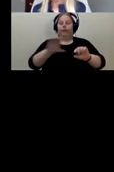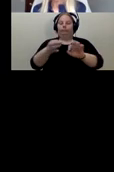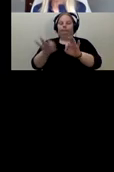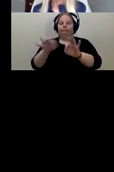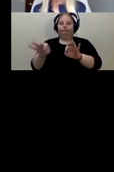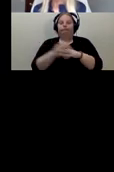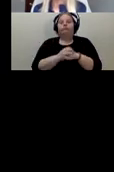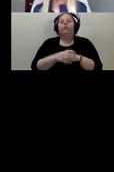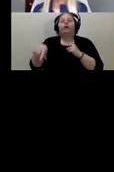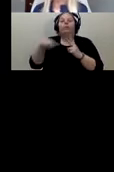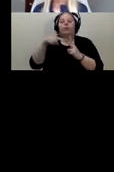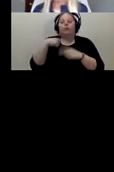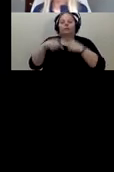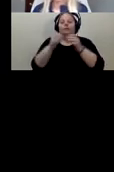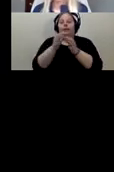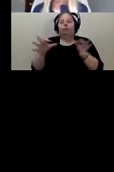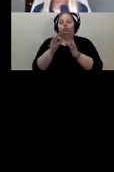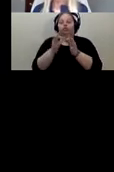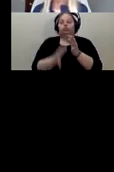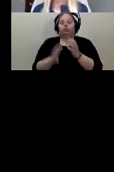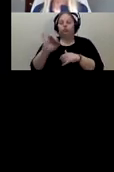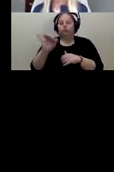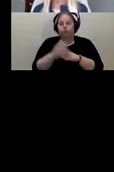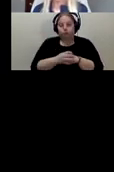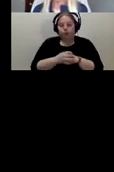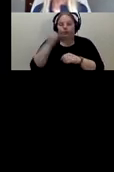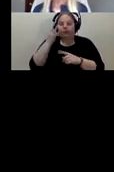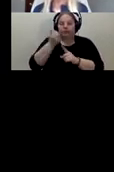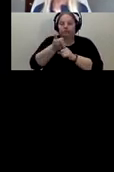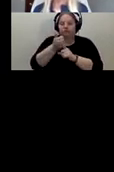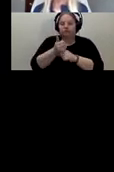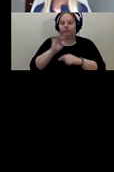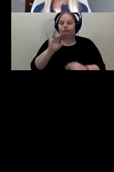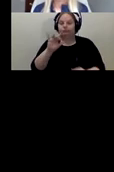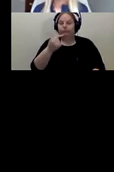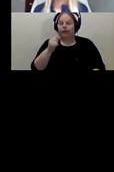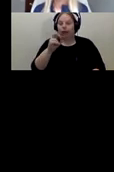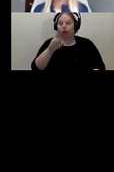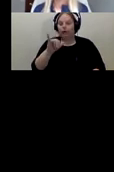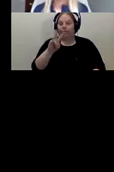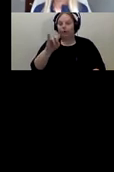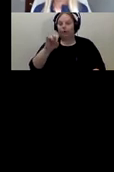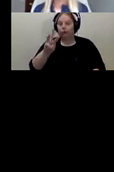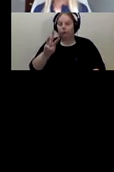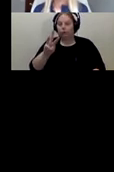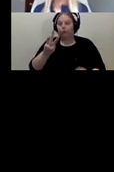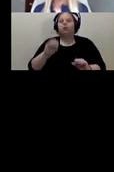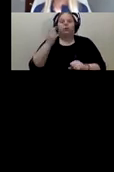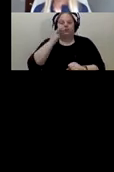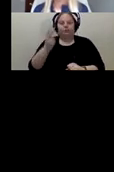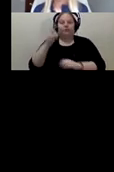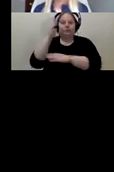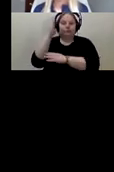We also have sign language interpreters. So if you click gallery view, you're going to be able to see our